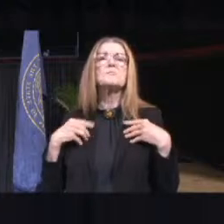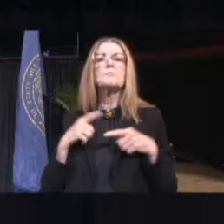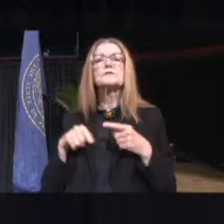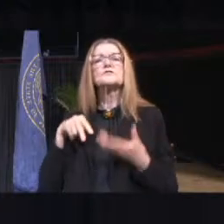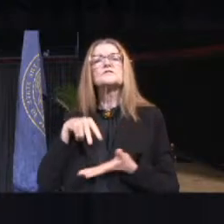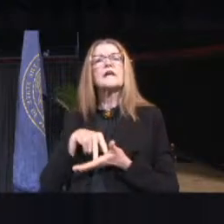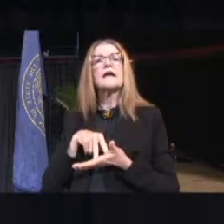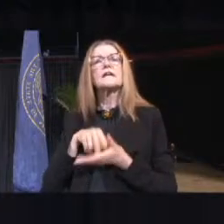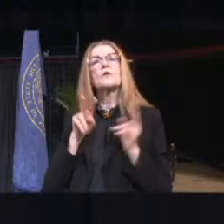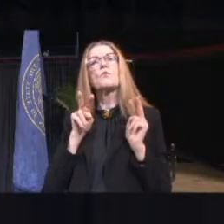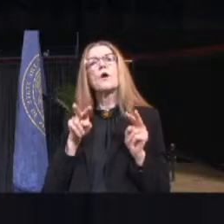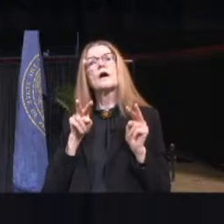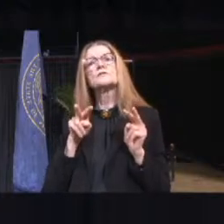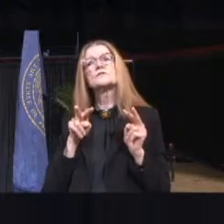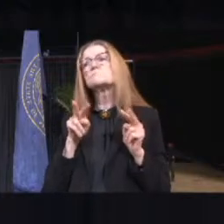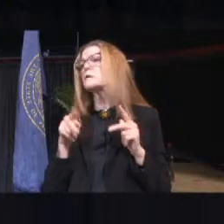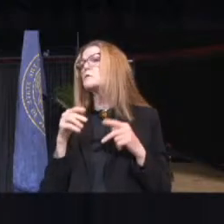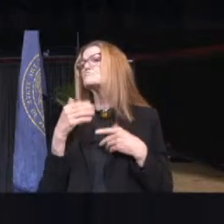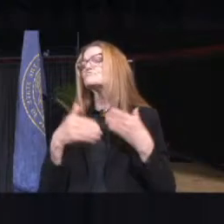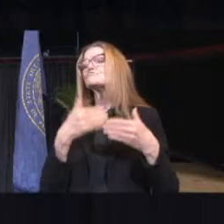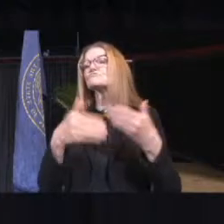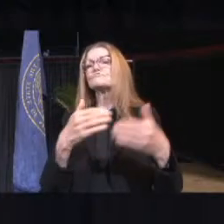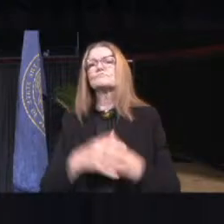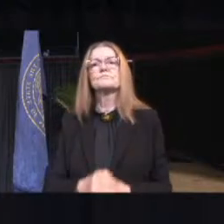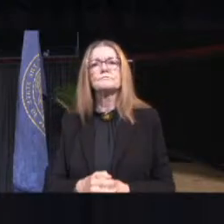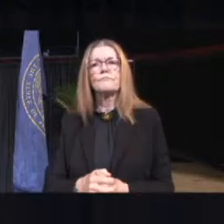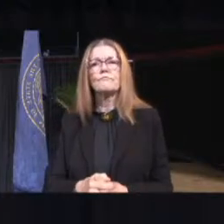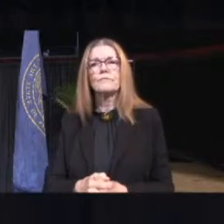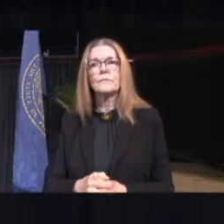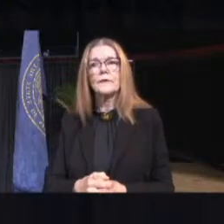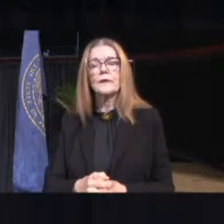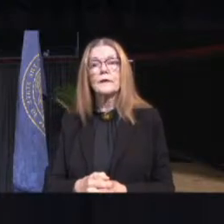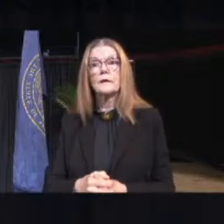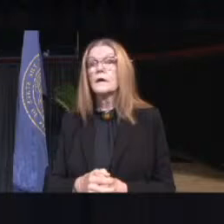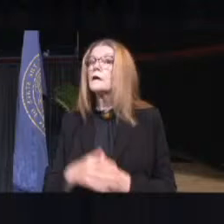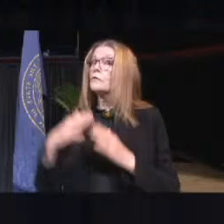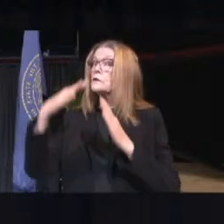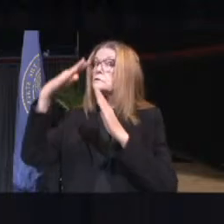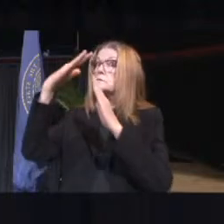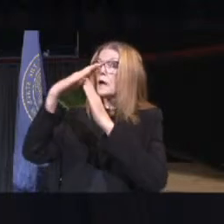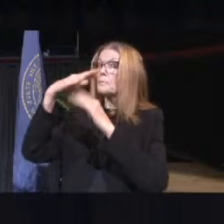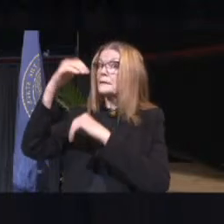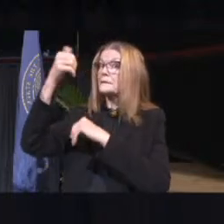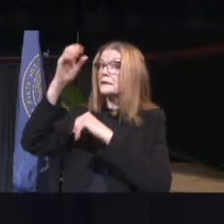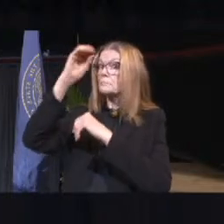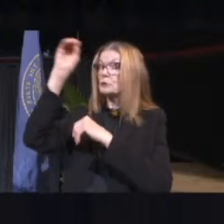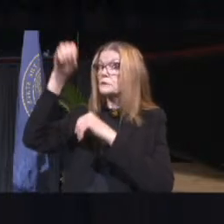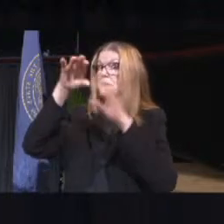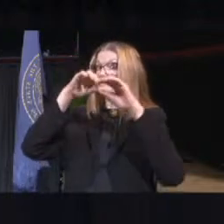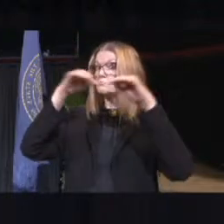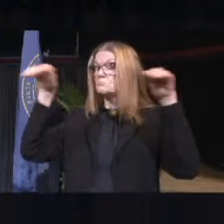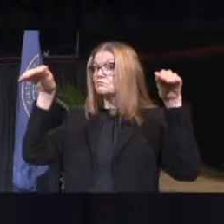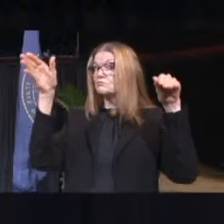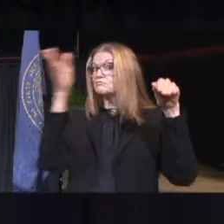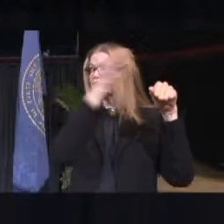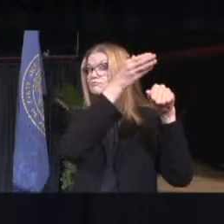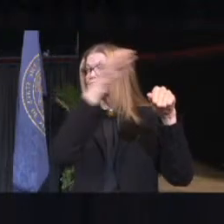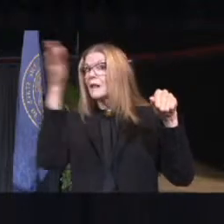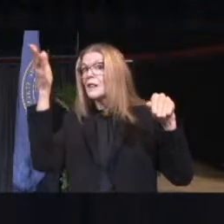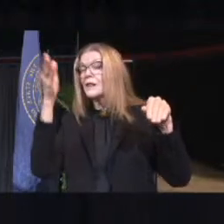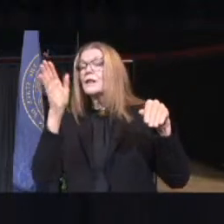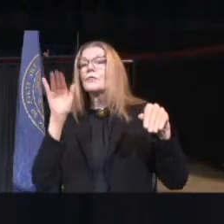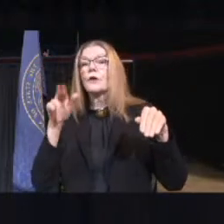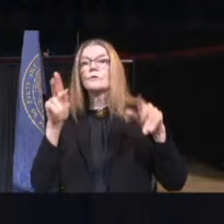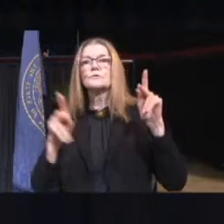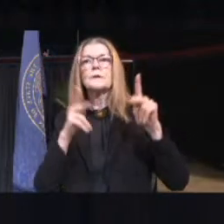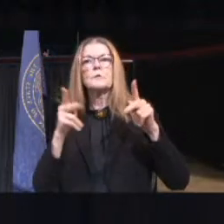by and watch as people go on and be the vessels. But there's a top 10% of people. These people are the vessels